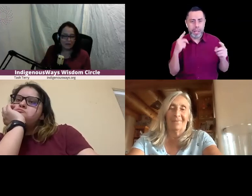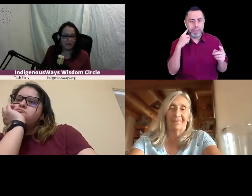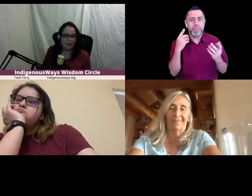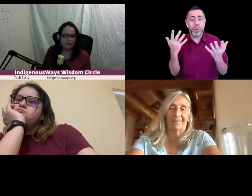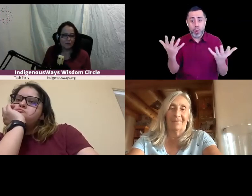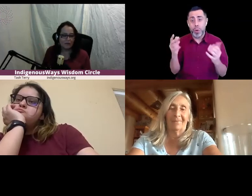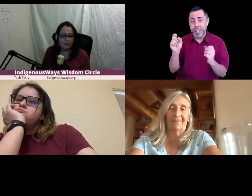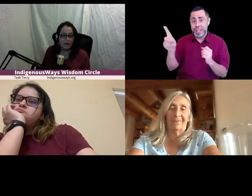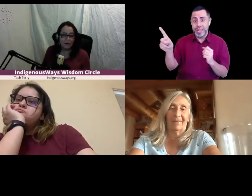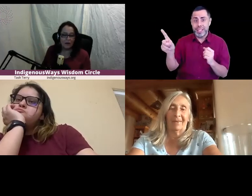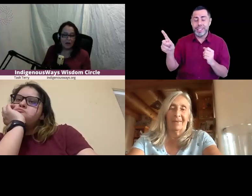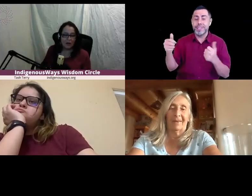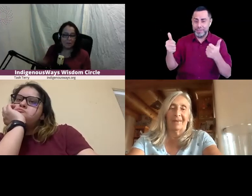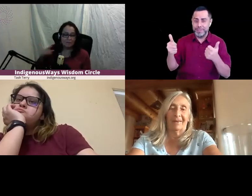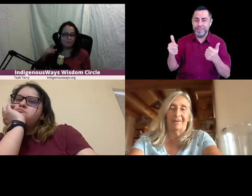okay, I'm off mute now.